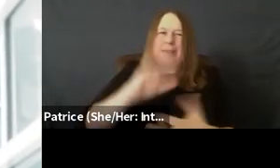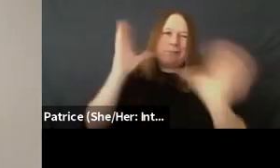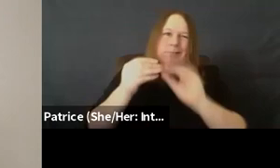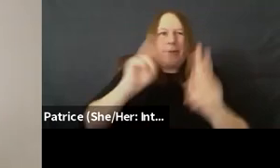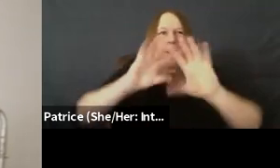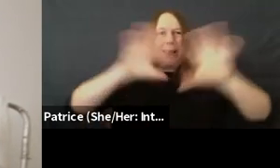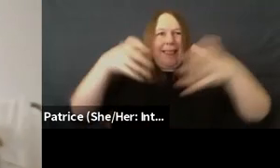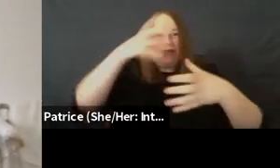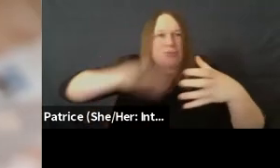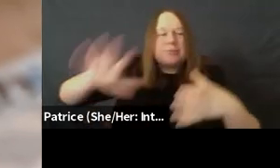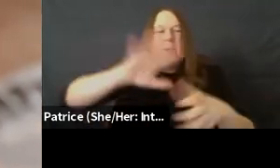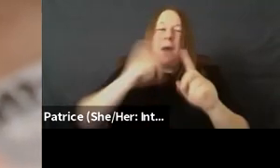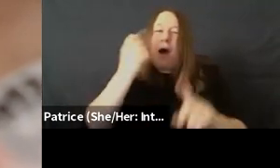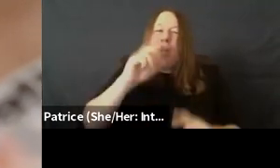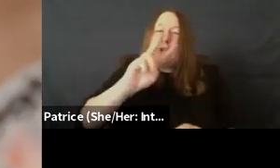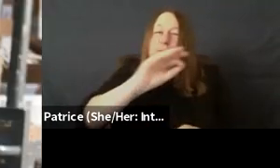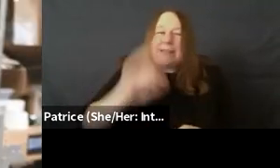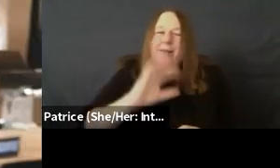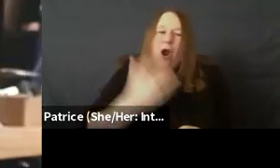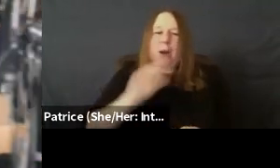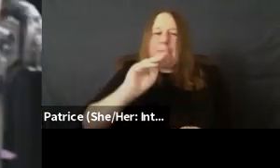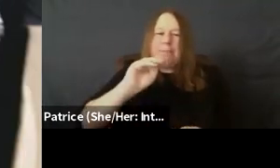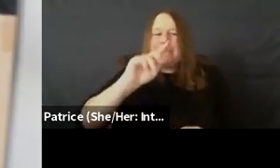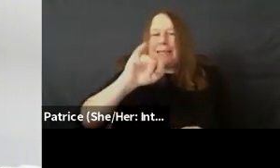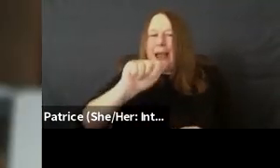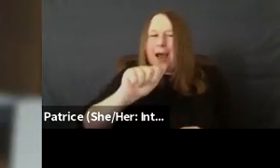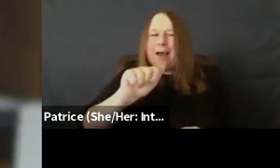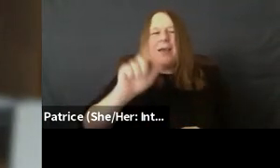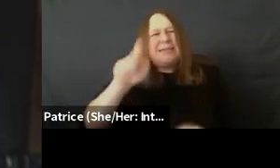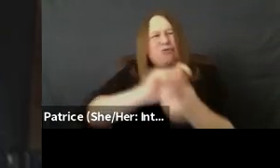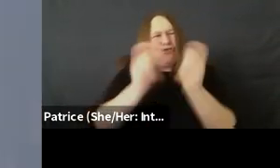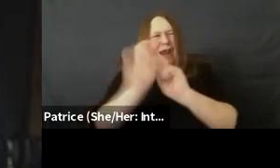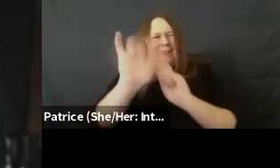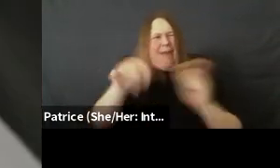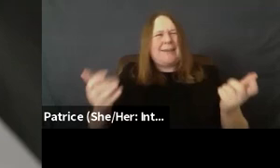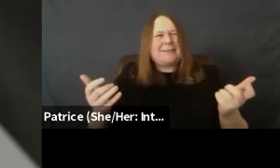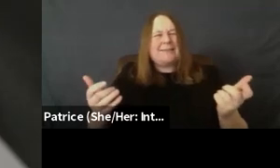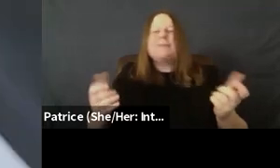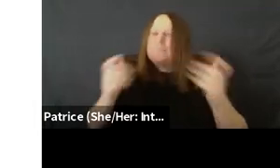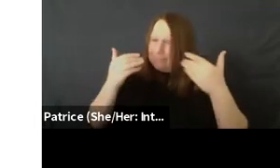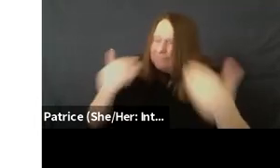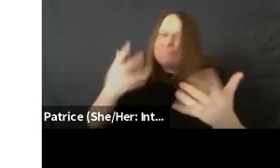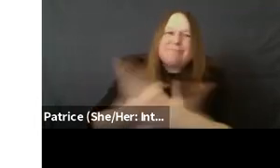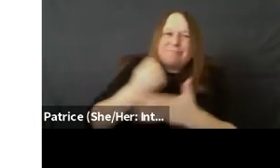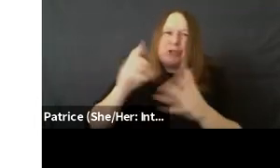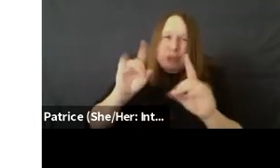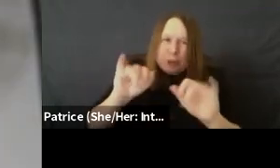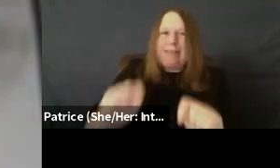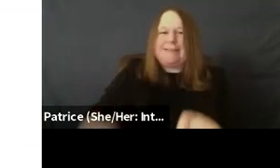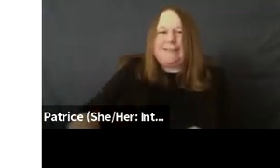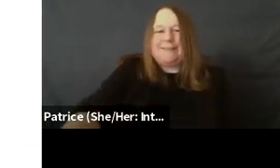population, but only 2% of our media. Let's change that. Okay, let's go.